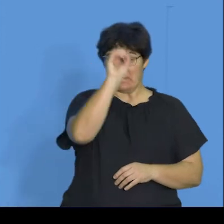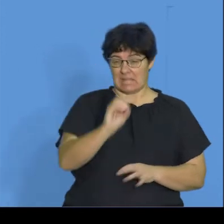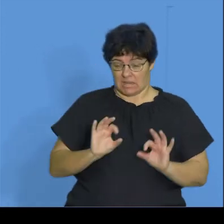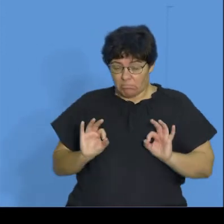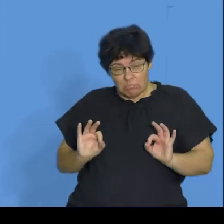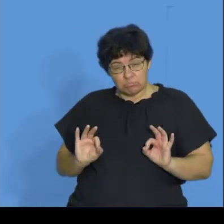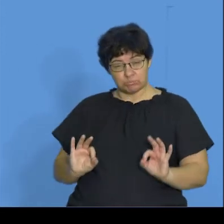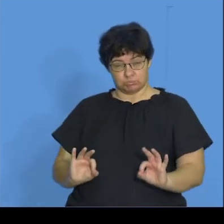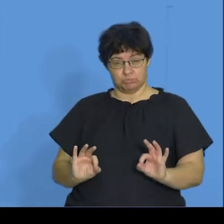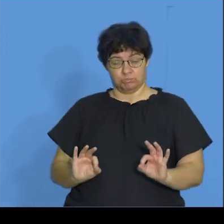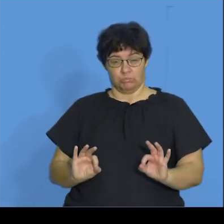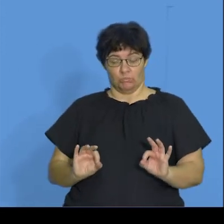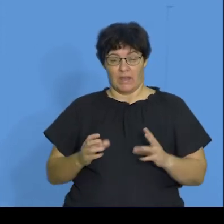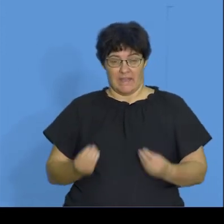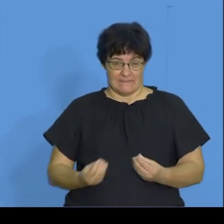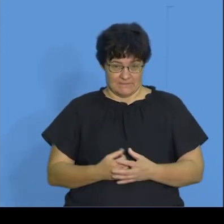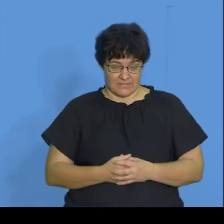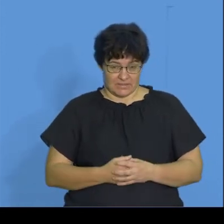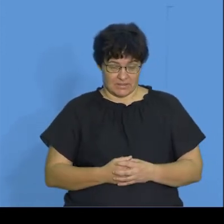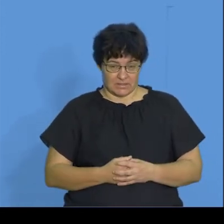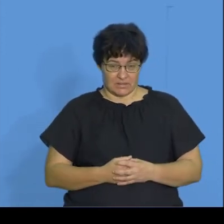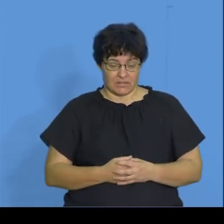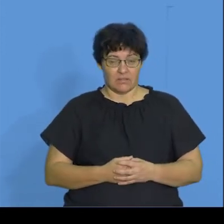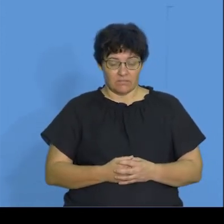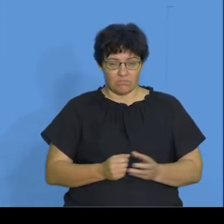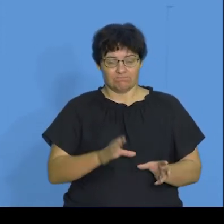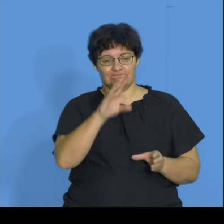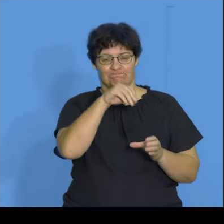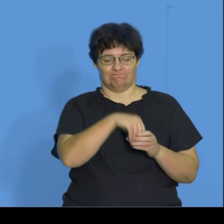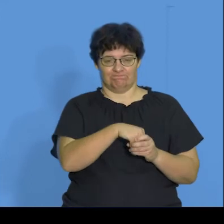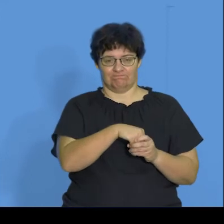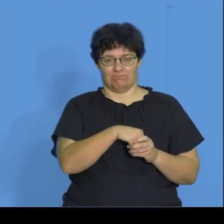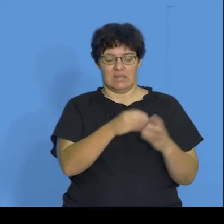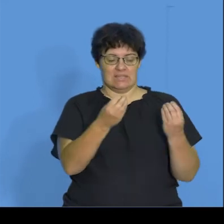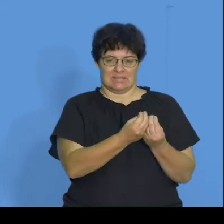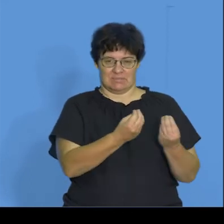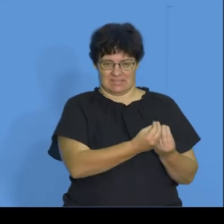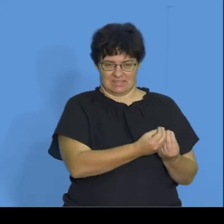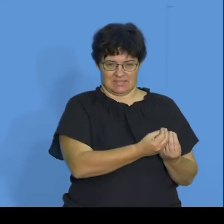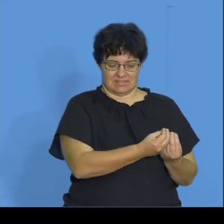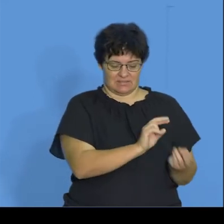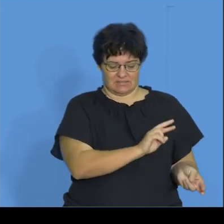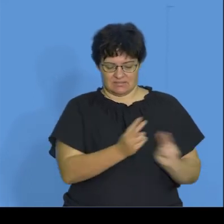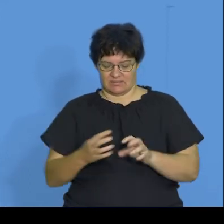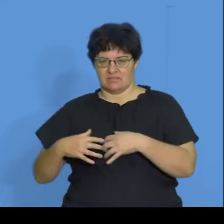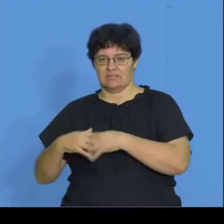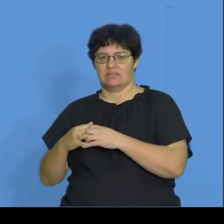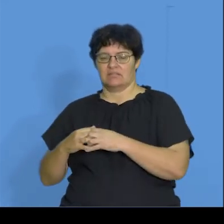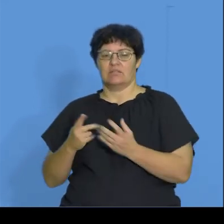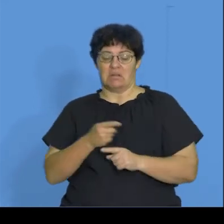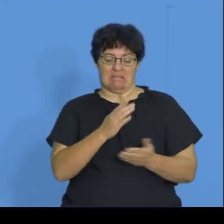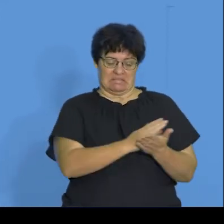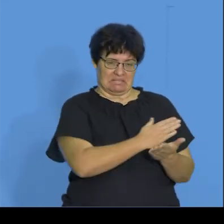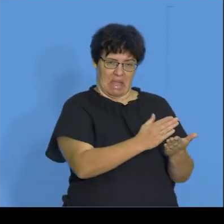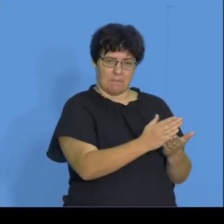of, reactions that involve, substances that have got impurities. So what